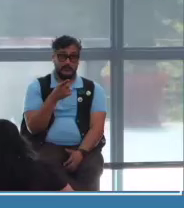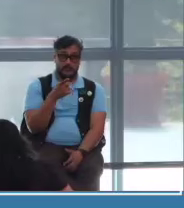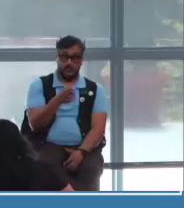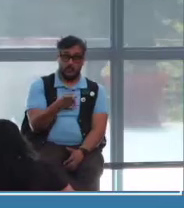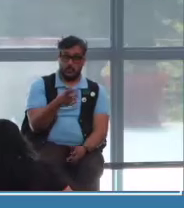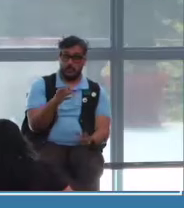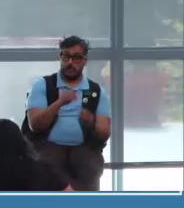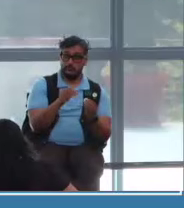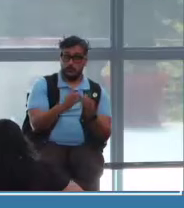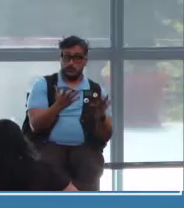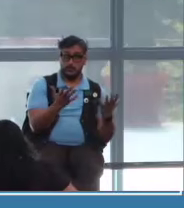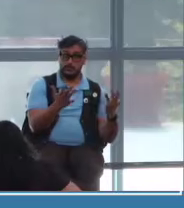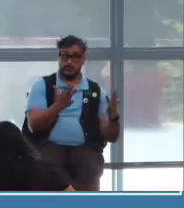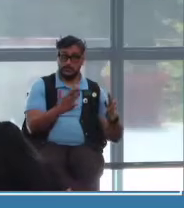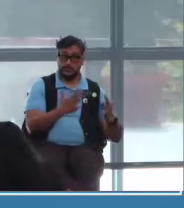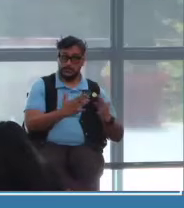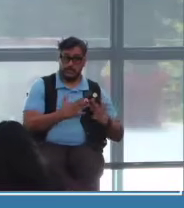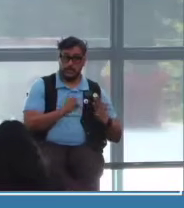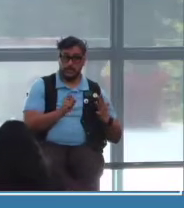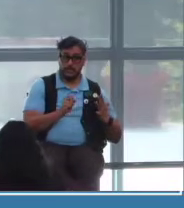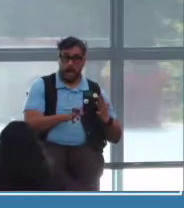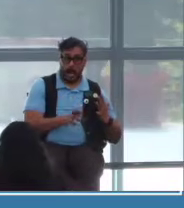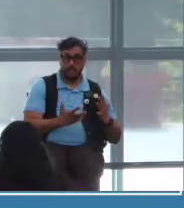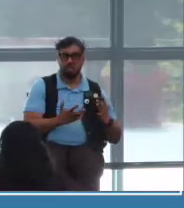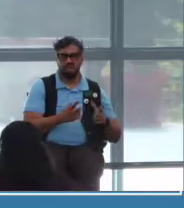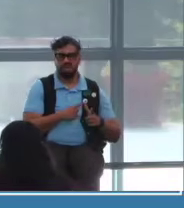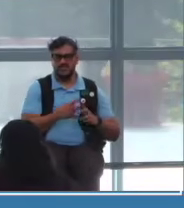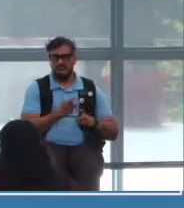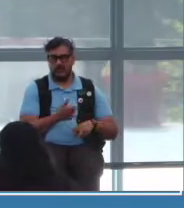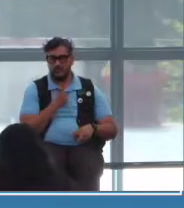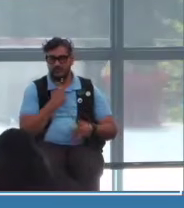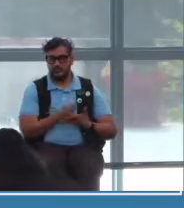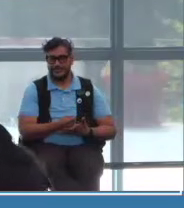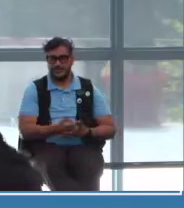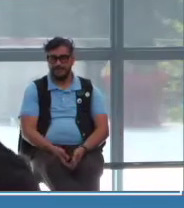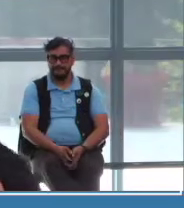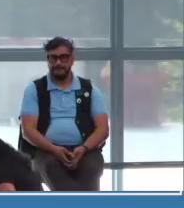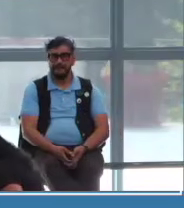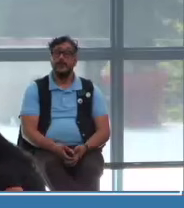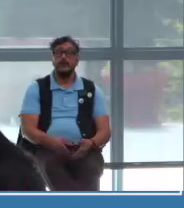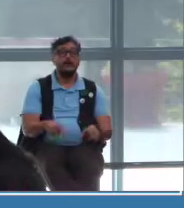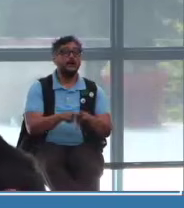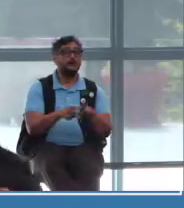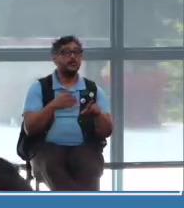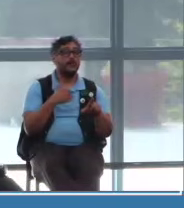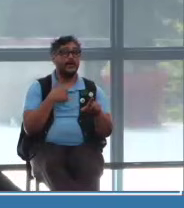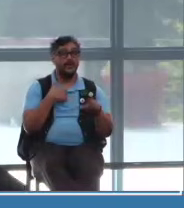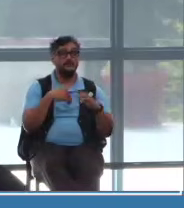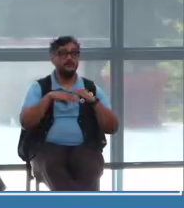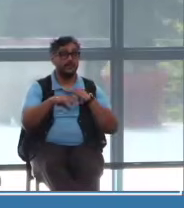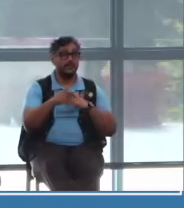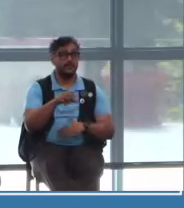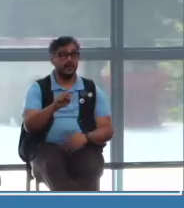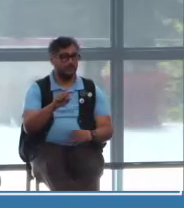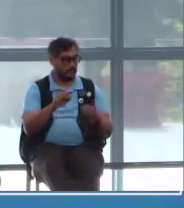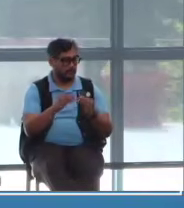scarred down, then it is much harder to treat. Also, there's ground glass, which suggests